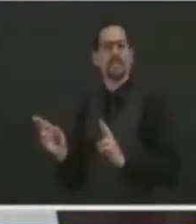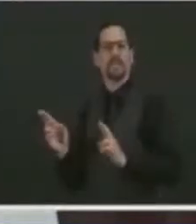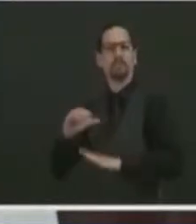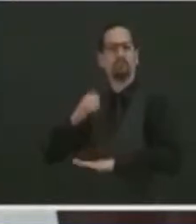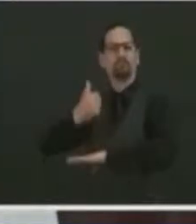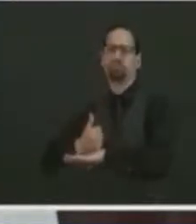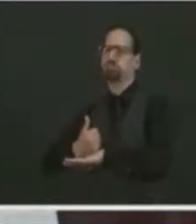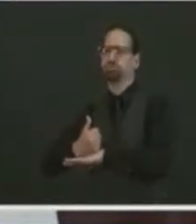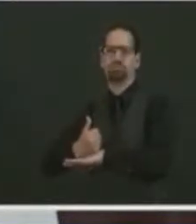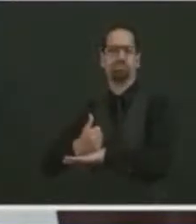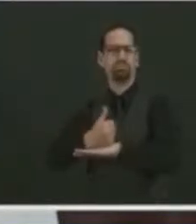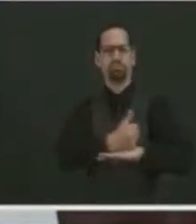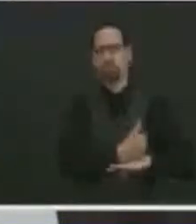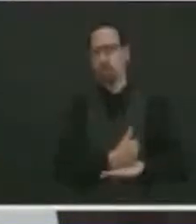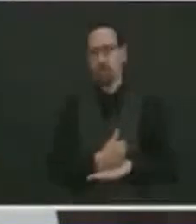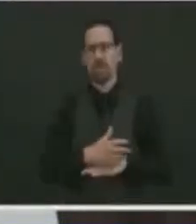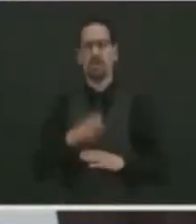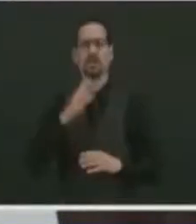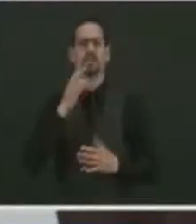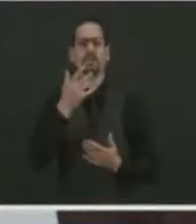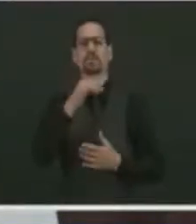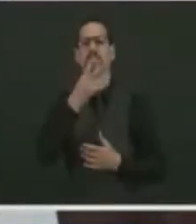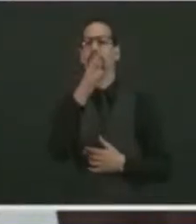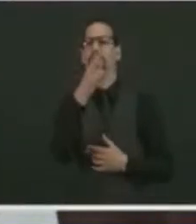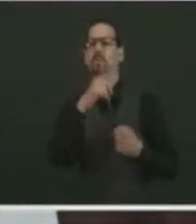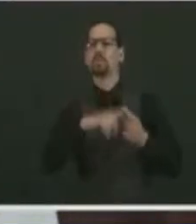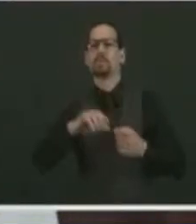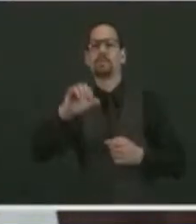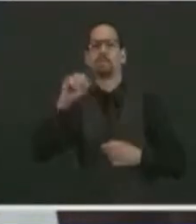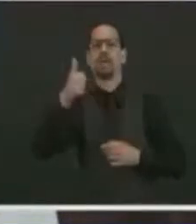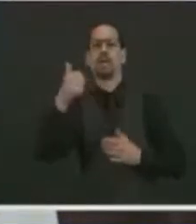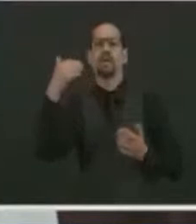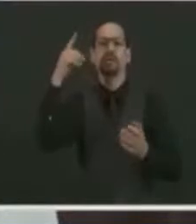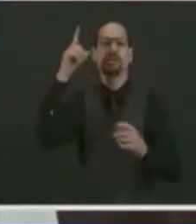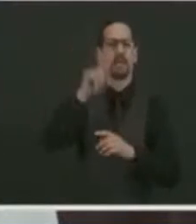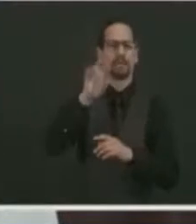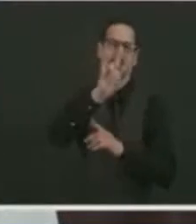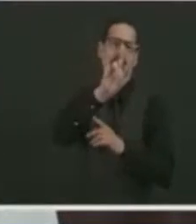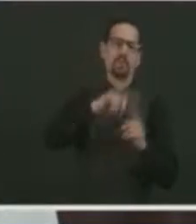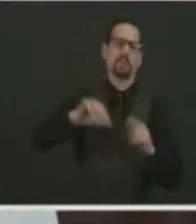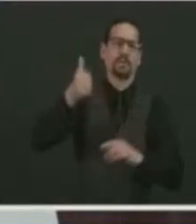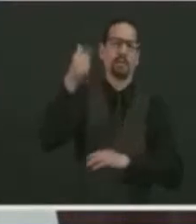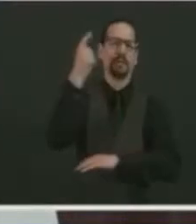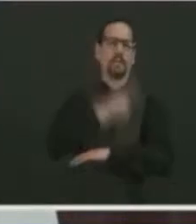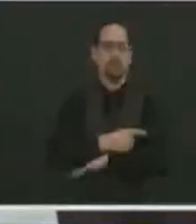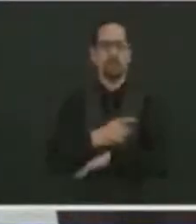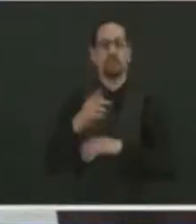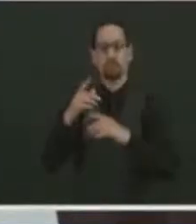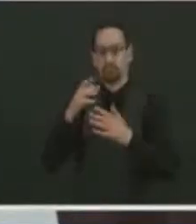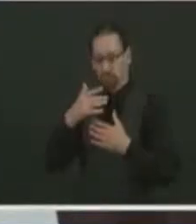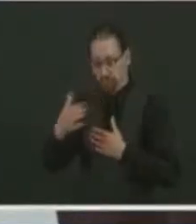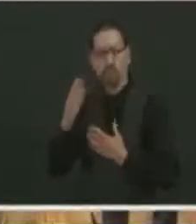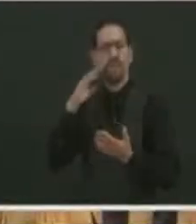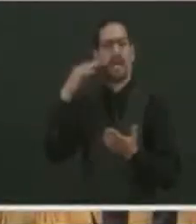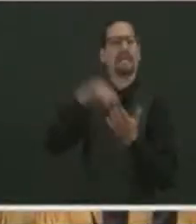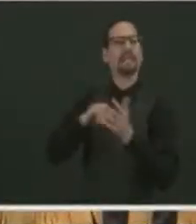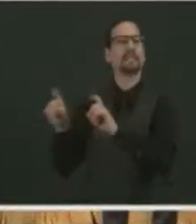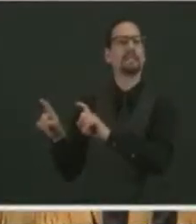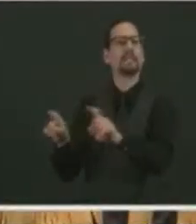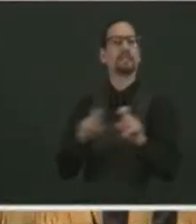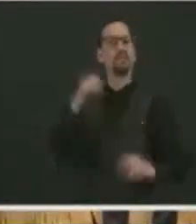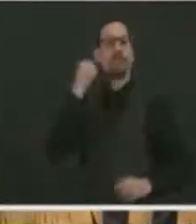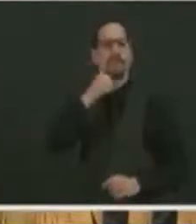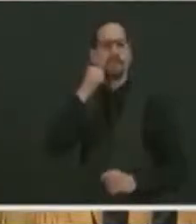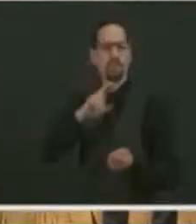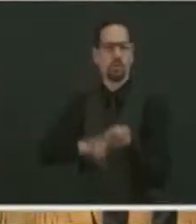days. If you retest every 7 to 10 days, the hope is that you can spot a problem early before it mushrooms.